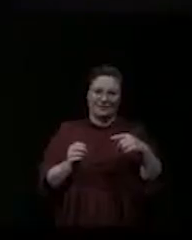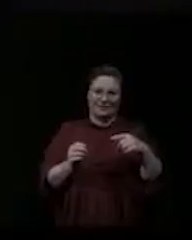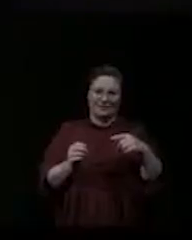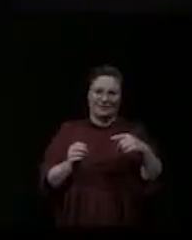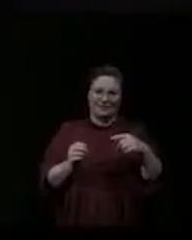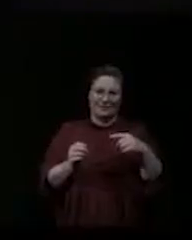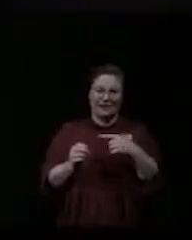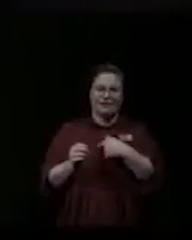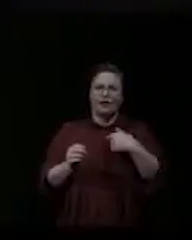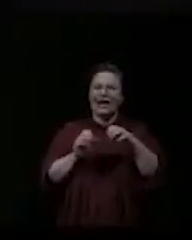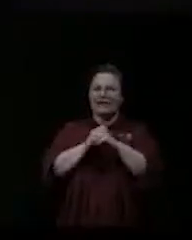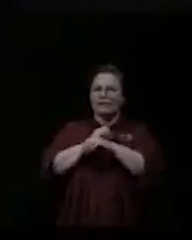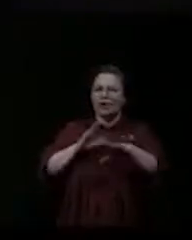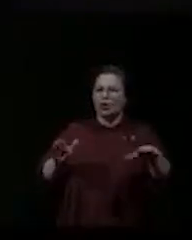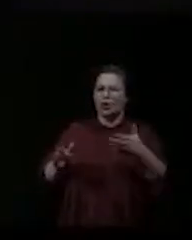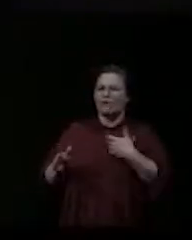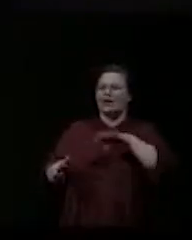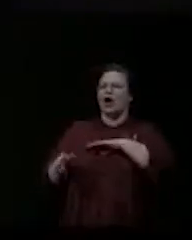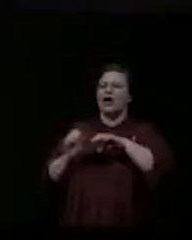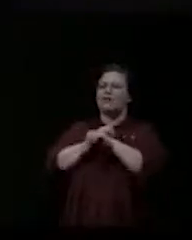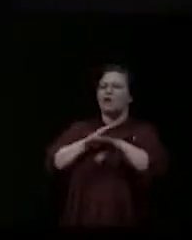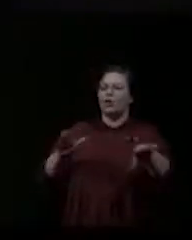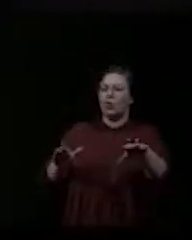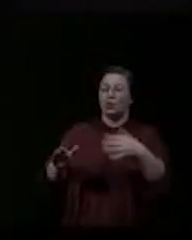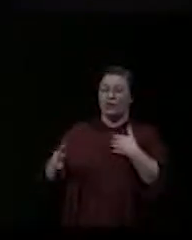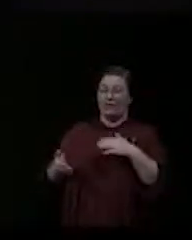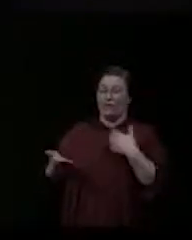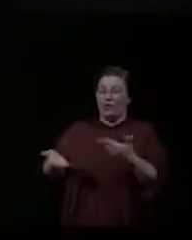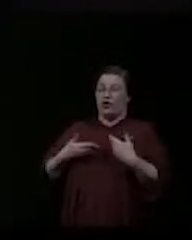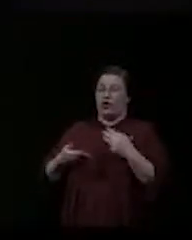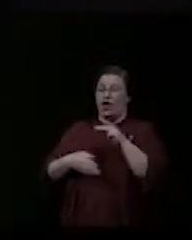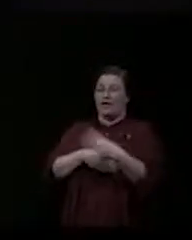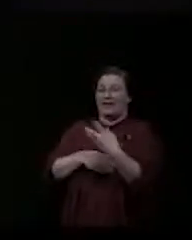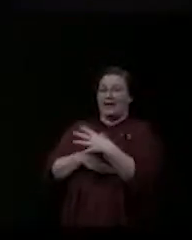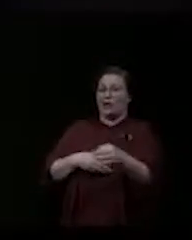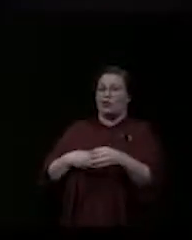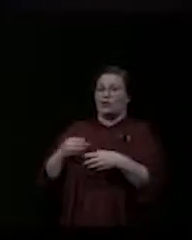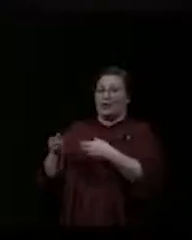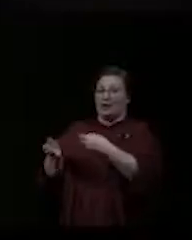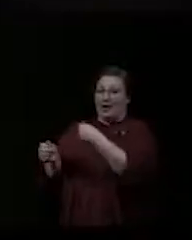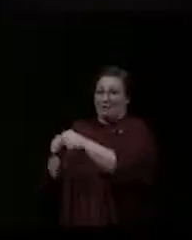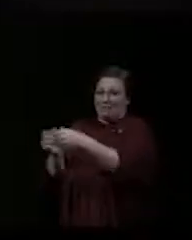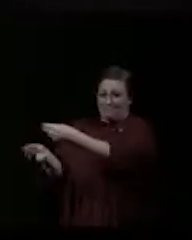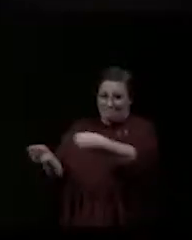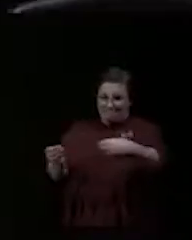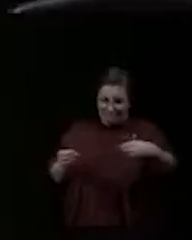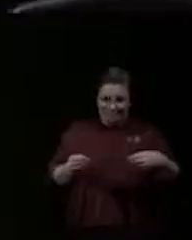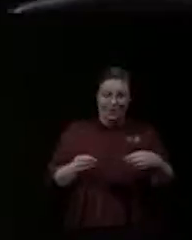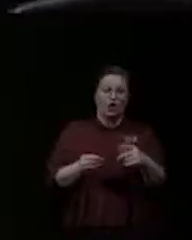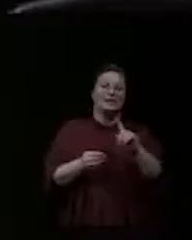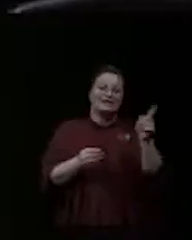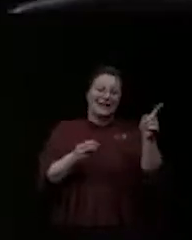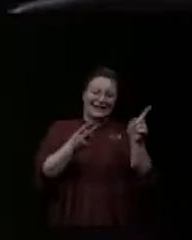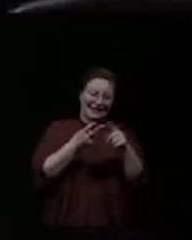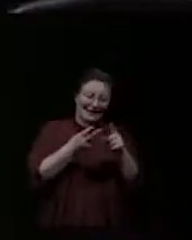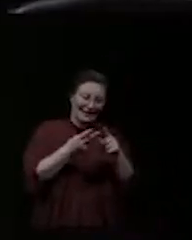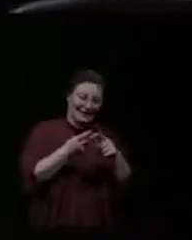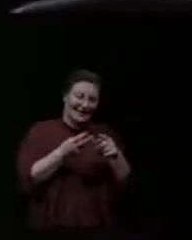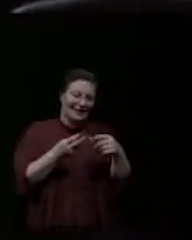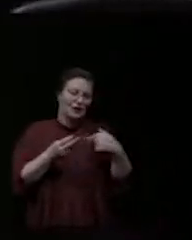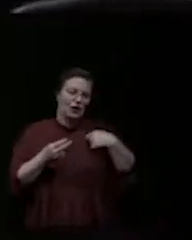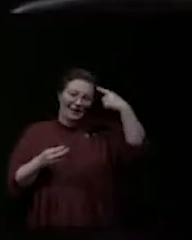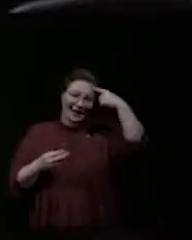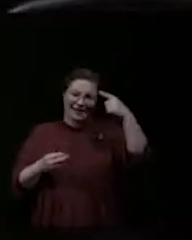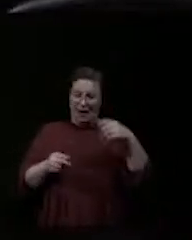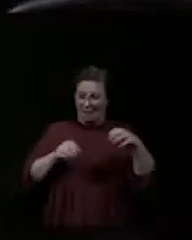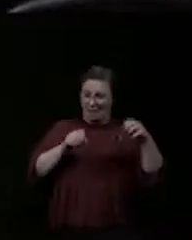for information. And the second part is the impact of the cuts on the